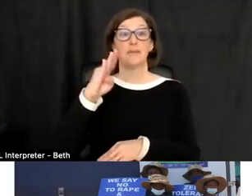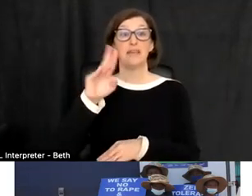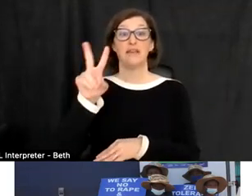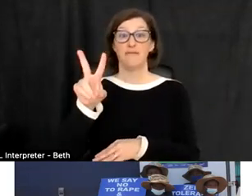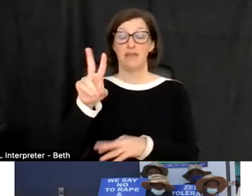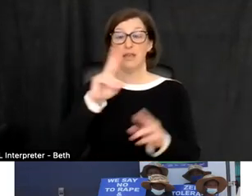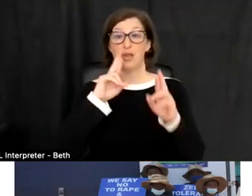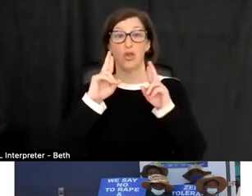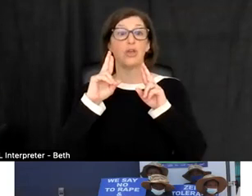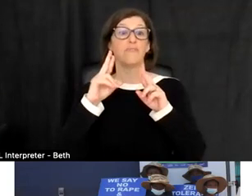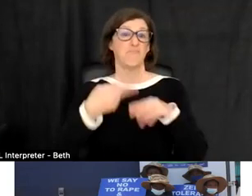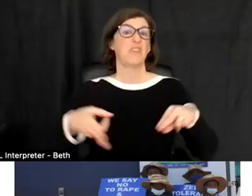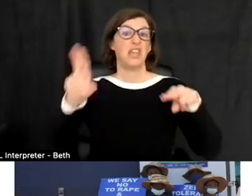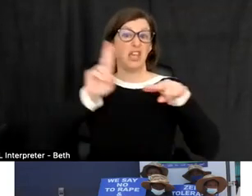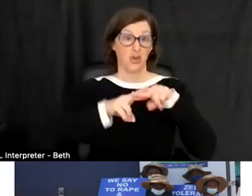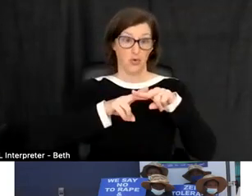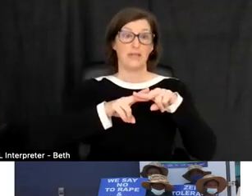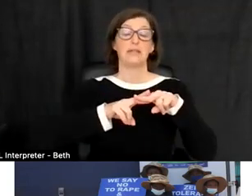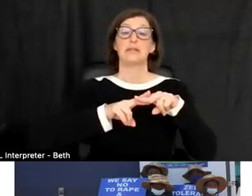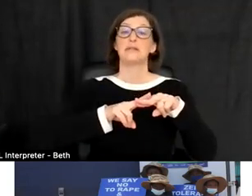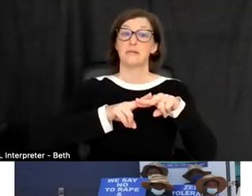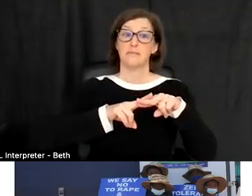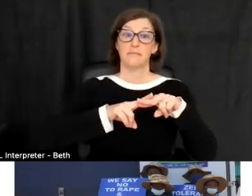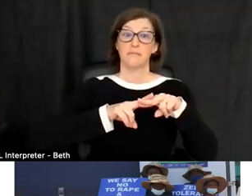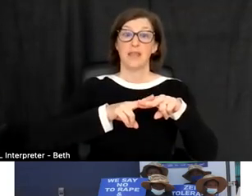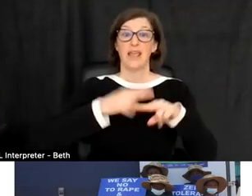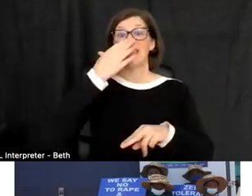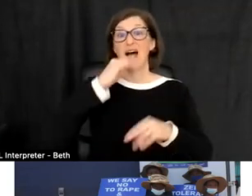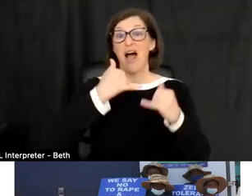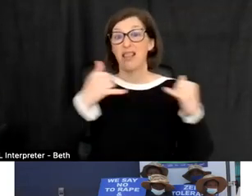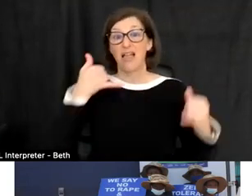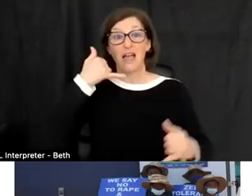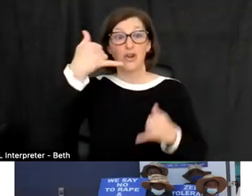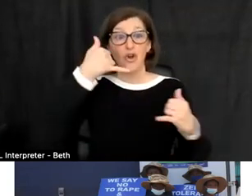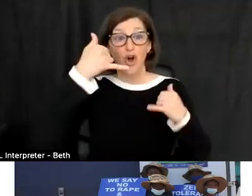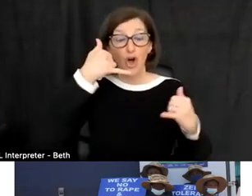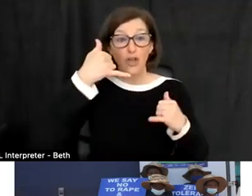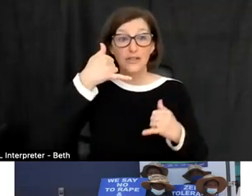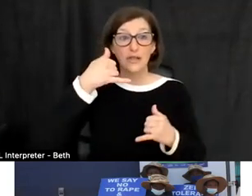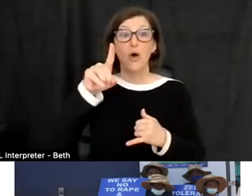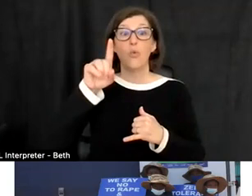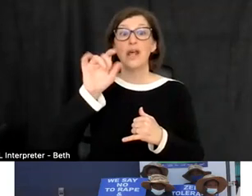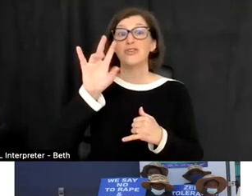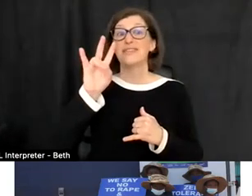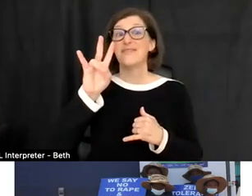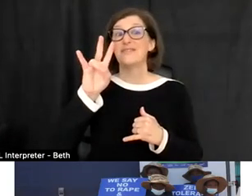has been observed an increase in the incidences of GBV by about